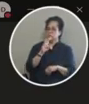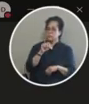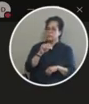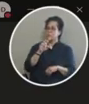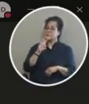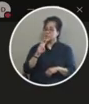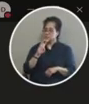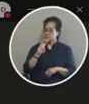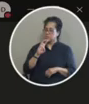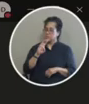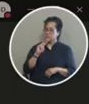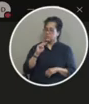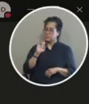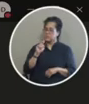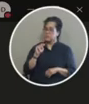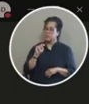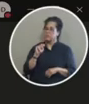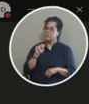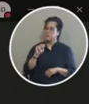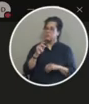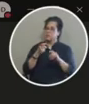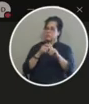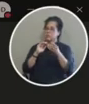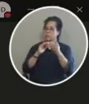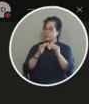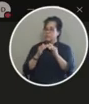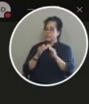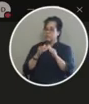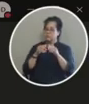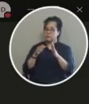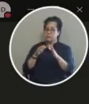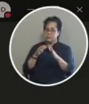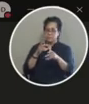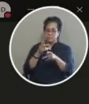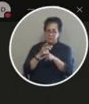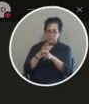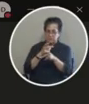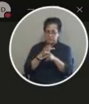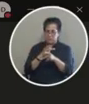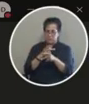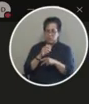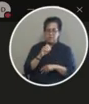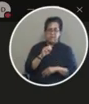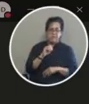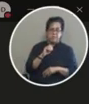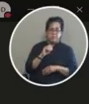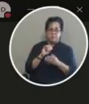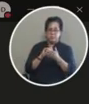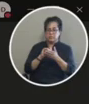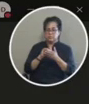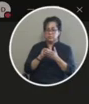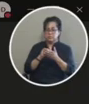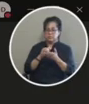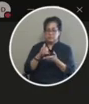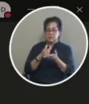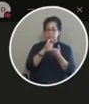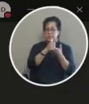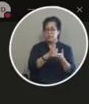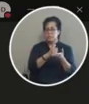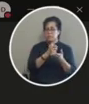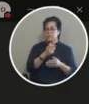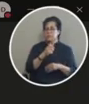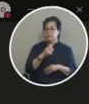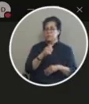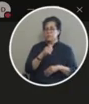million from residential street maintenance, so they could help out with a budget